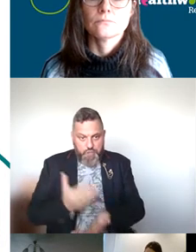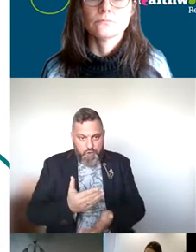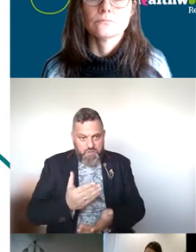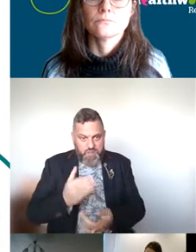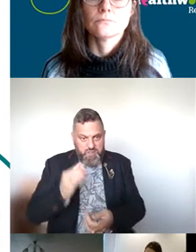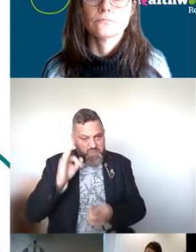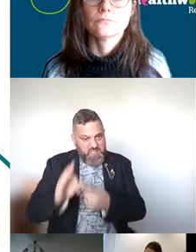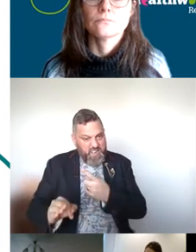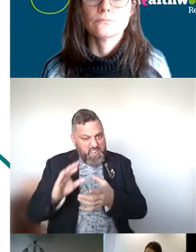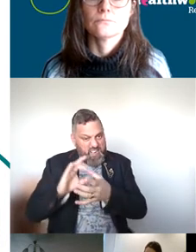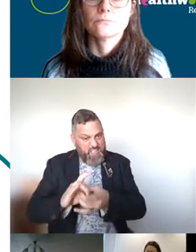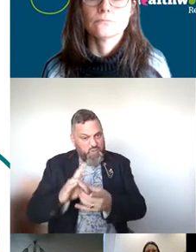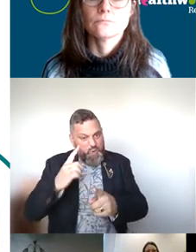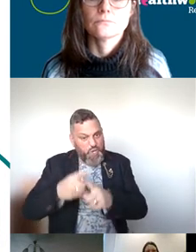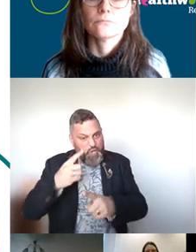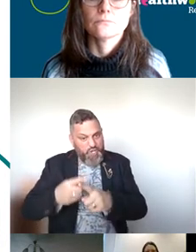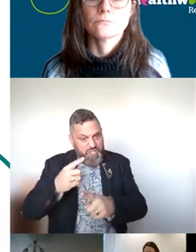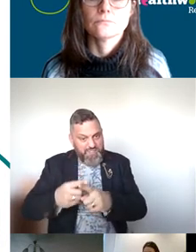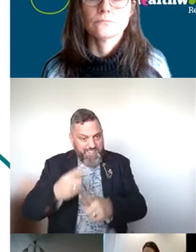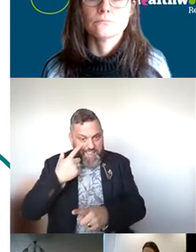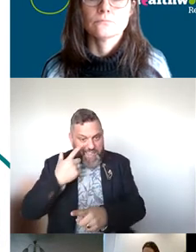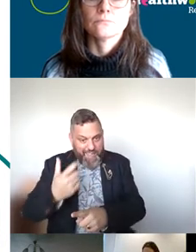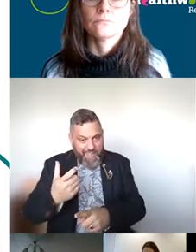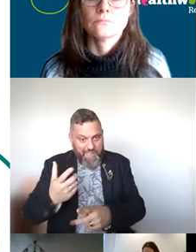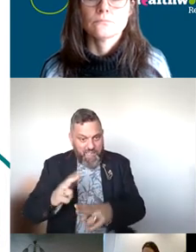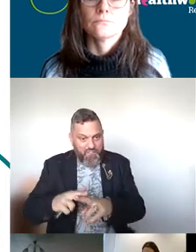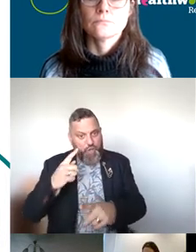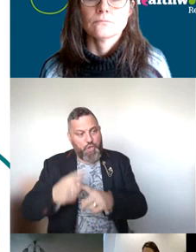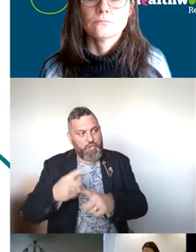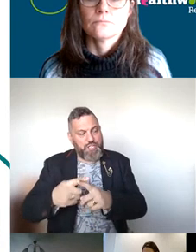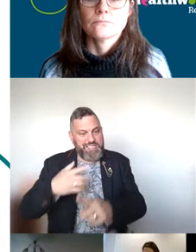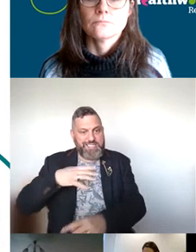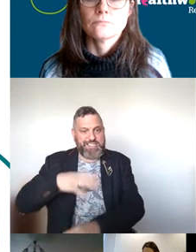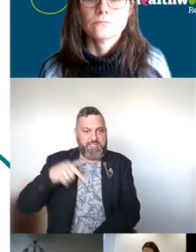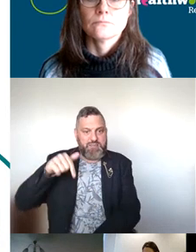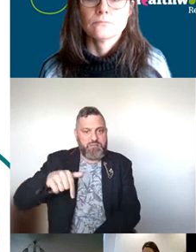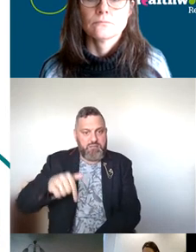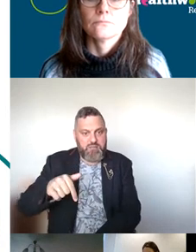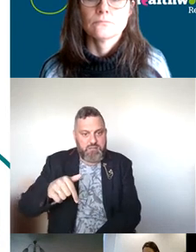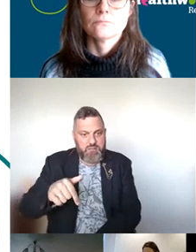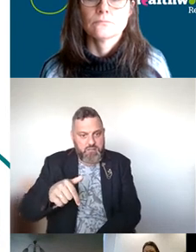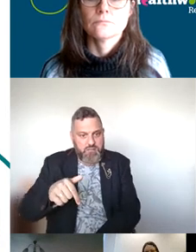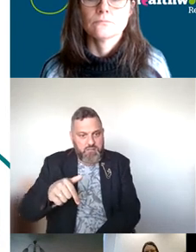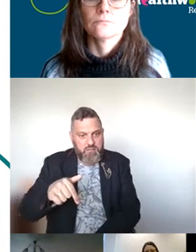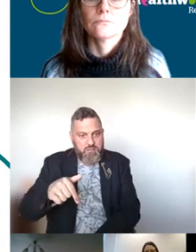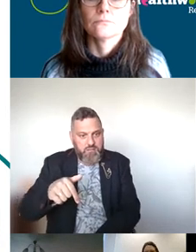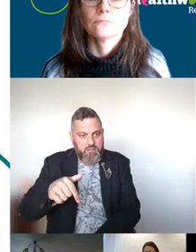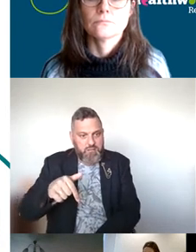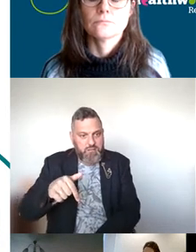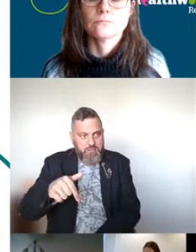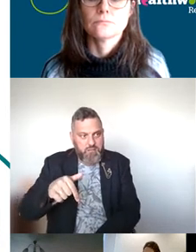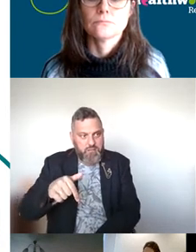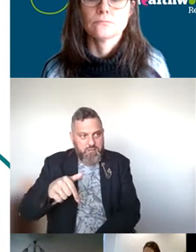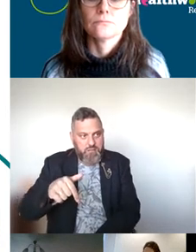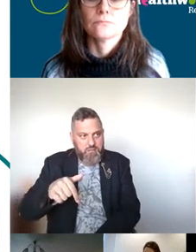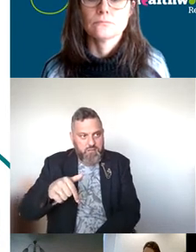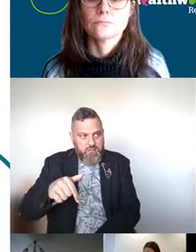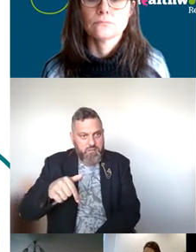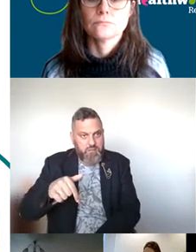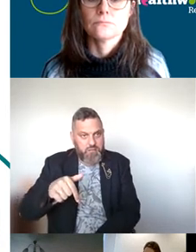particularly around urgent care when they've got urgent needs. That doesn't mean that always we are